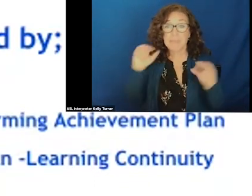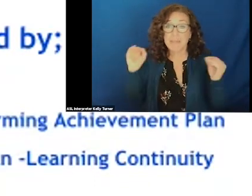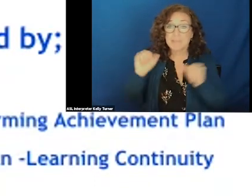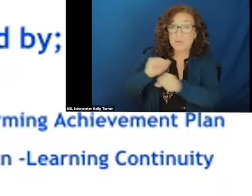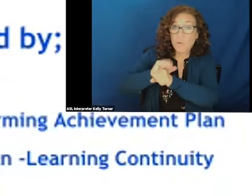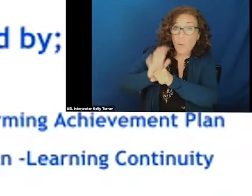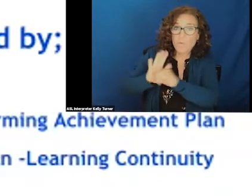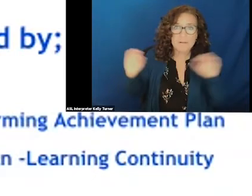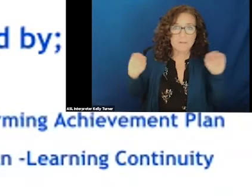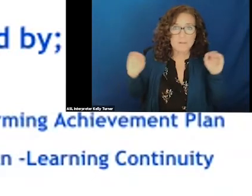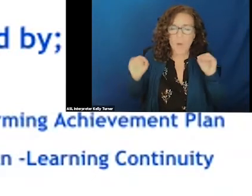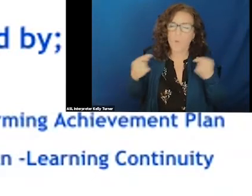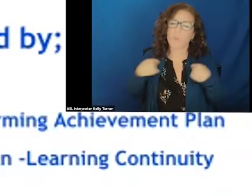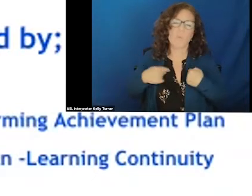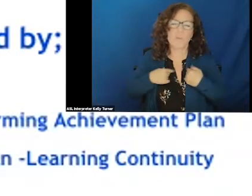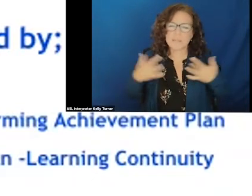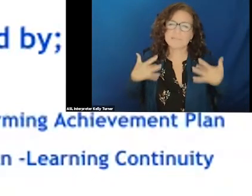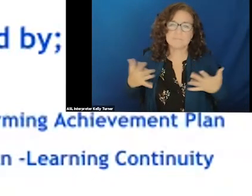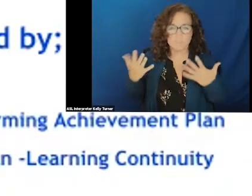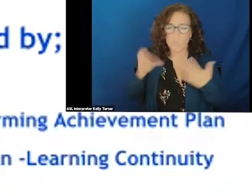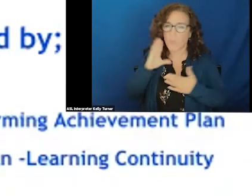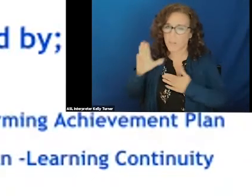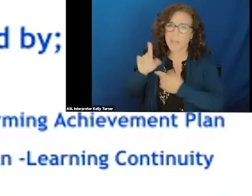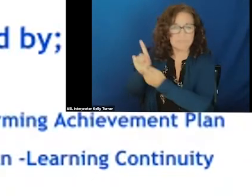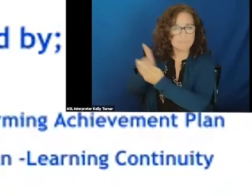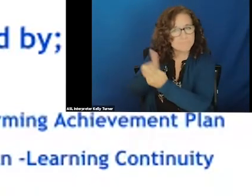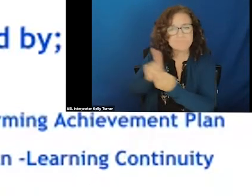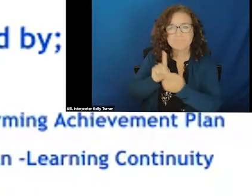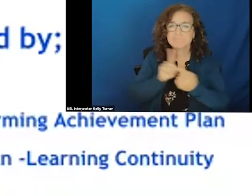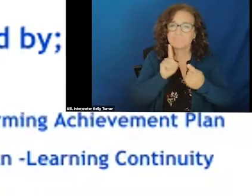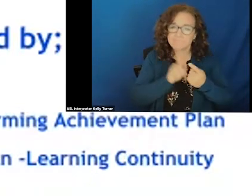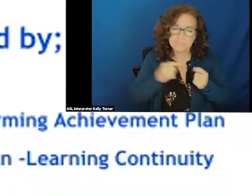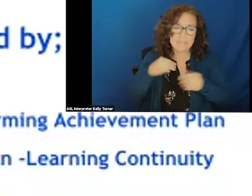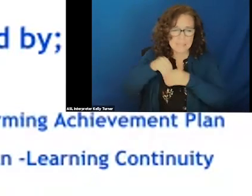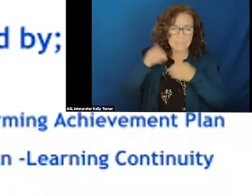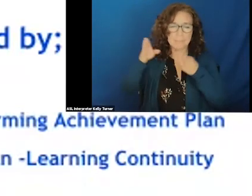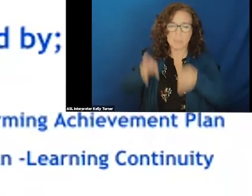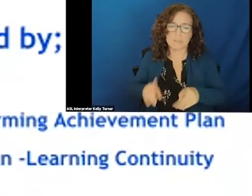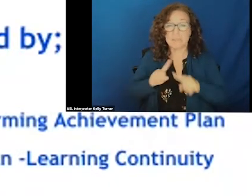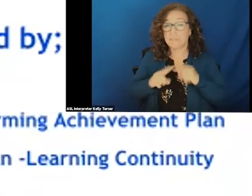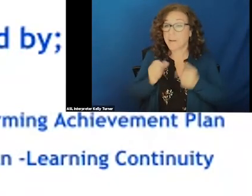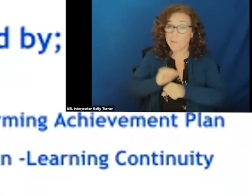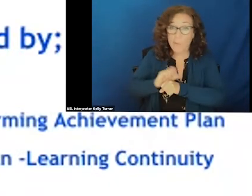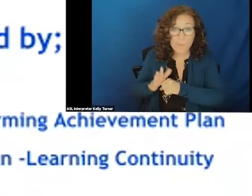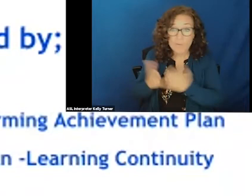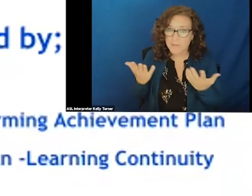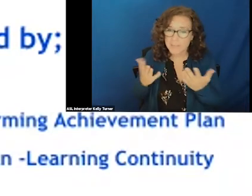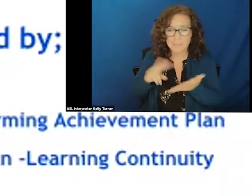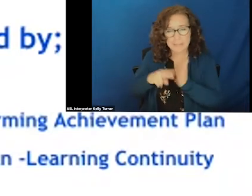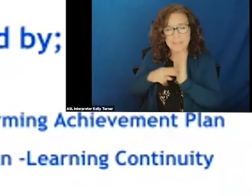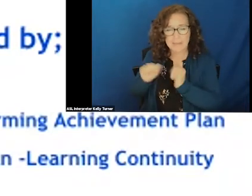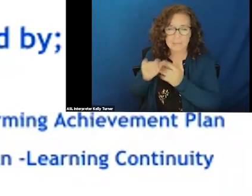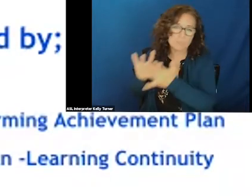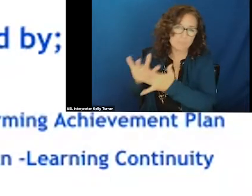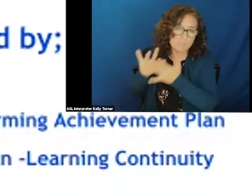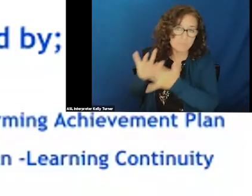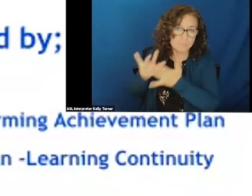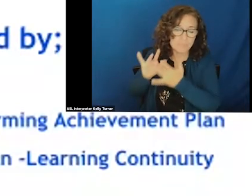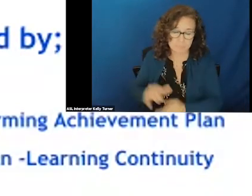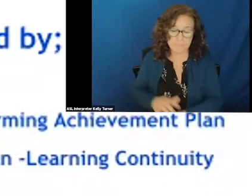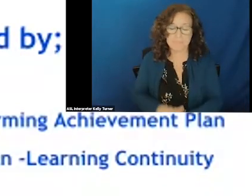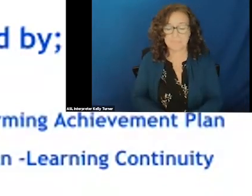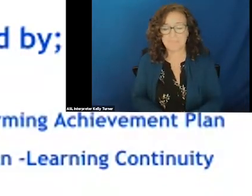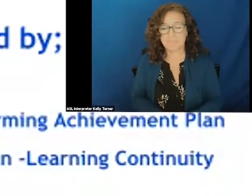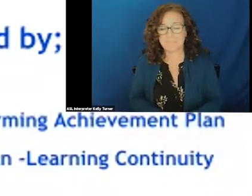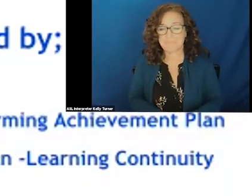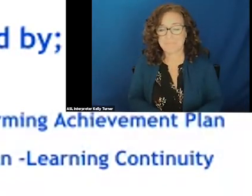I wanted to highlight these here tonight because I wanted to make sure that, again, these student-centered goals are informed by many of these